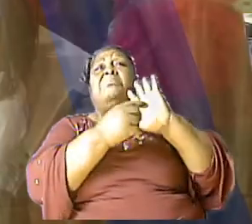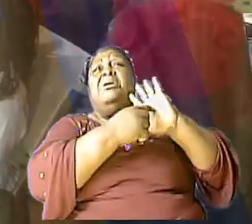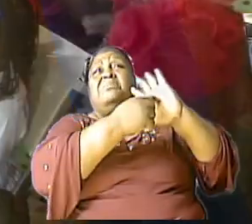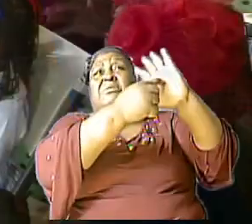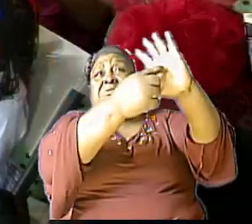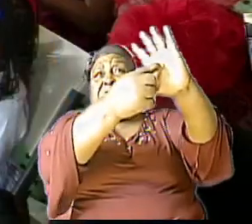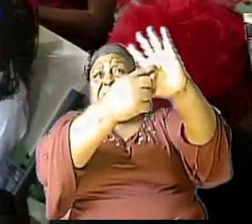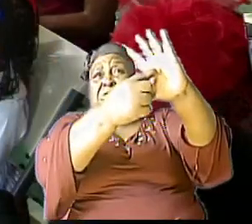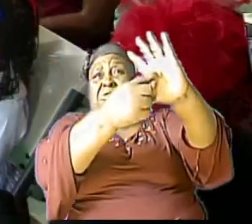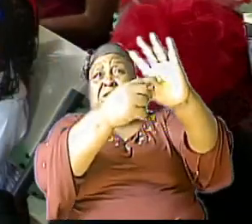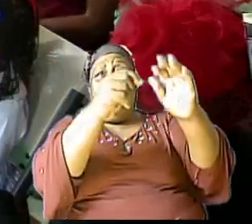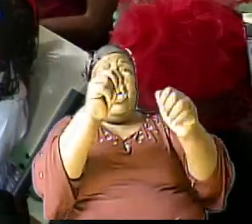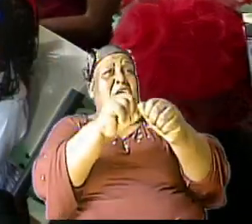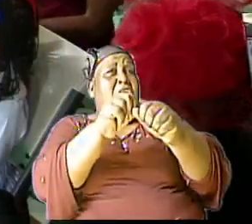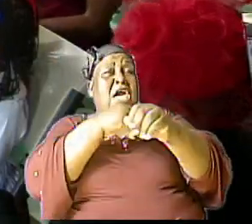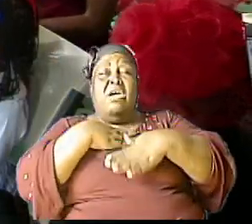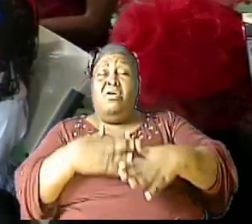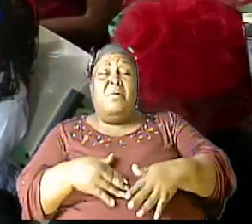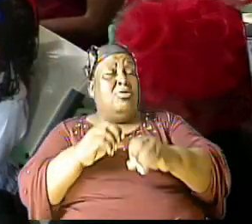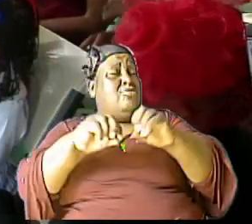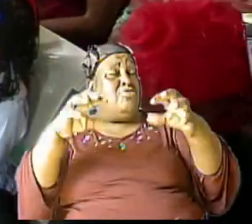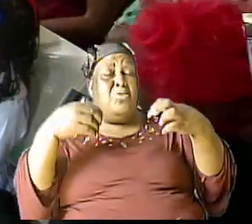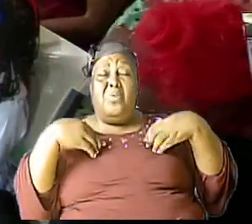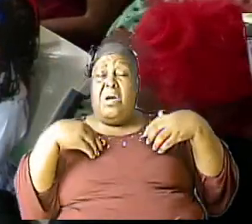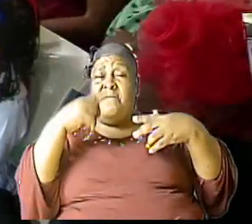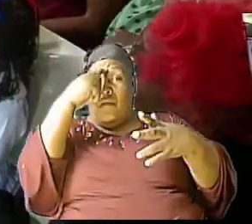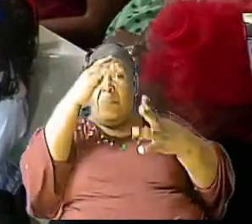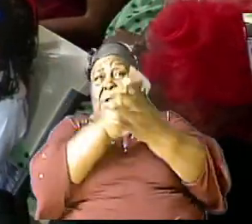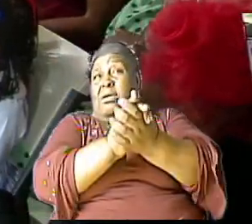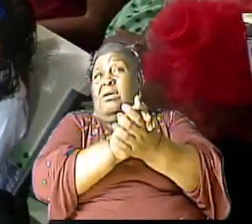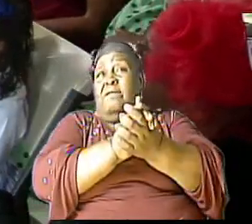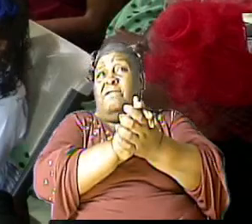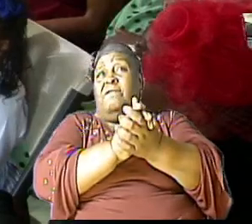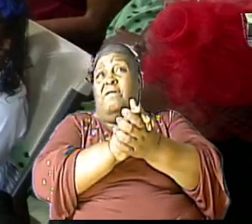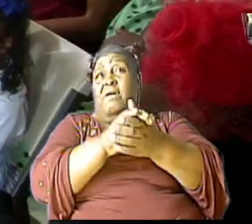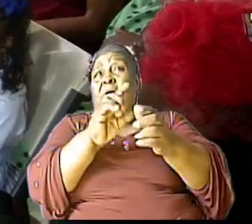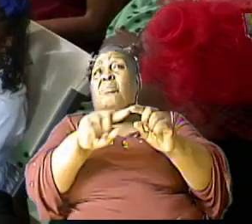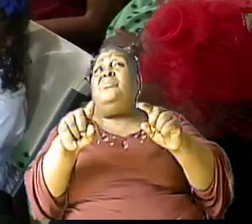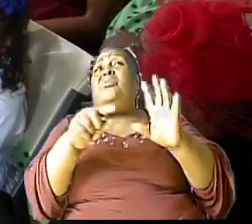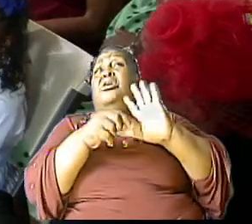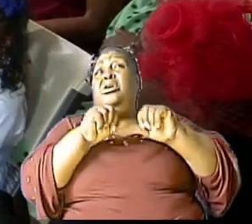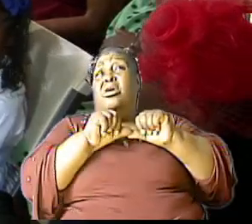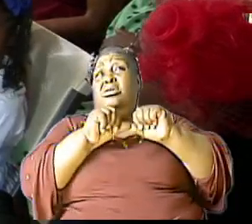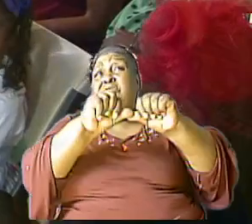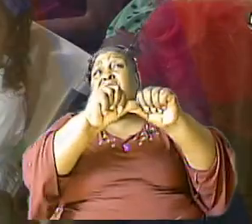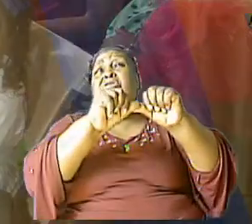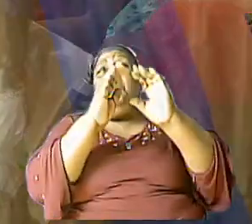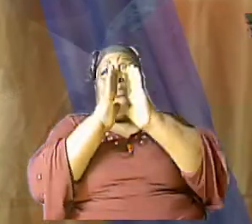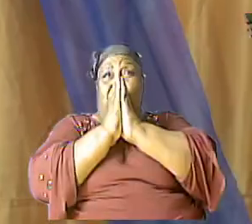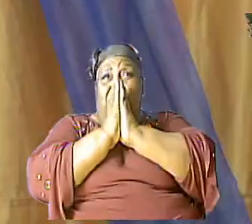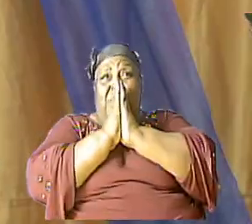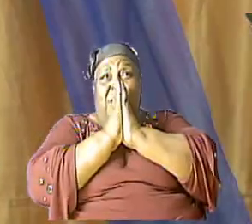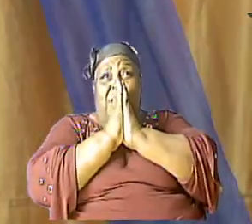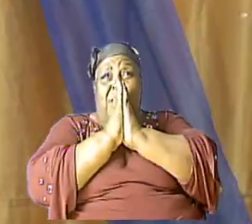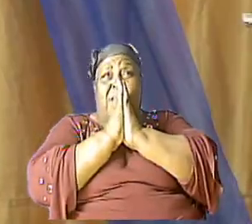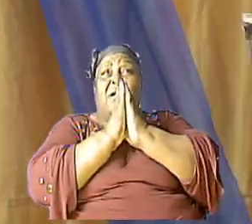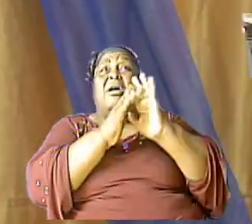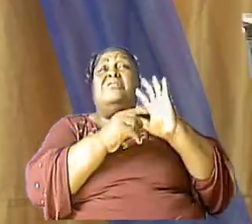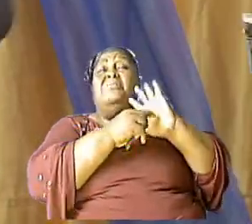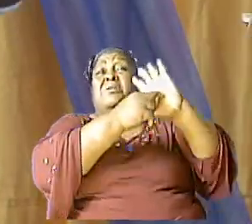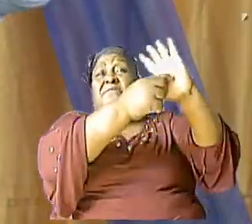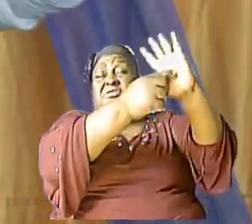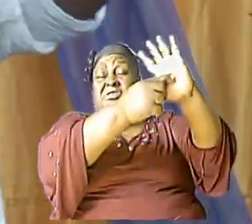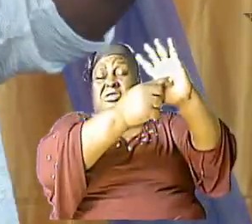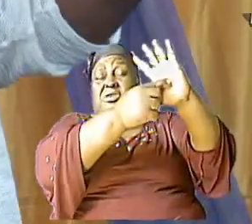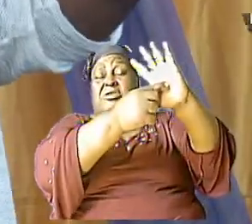don't have to believe. Everybody don't have to believe. Praise God. But we're the twos and the threes. I'm just dropping that